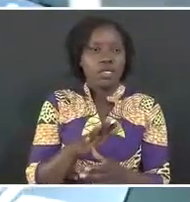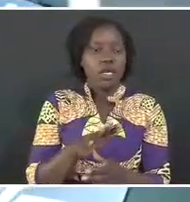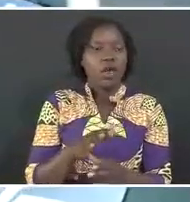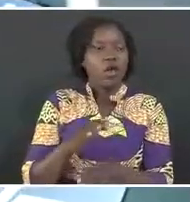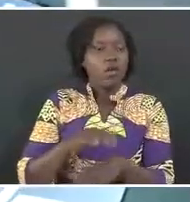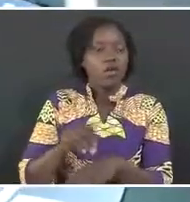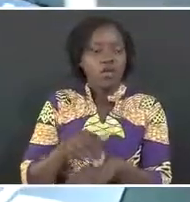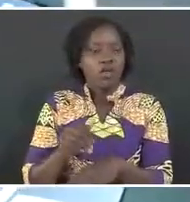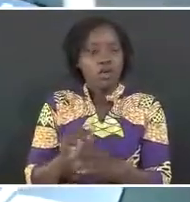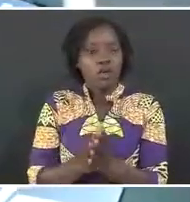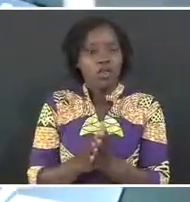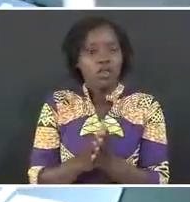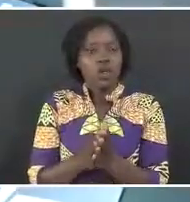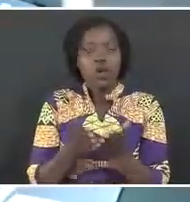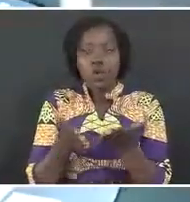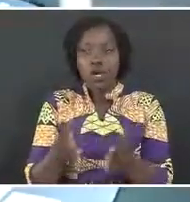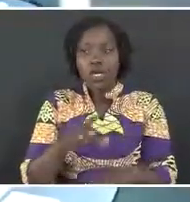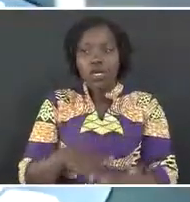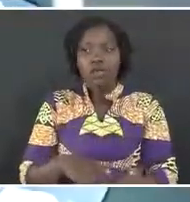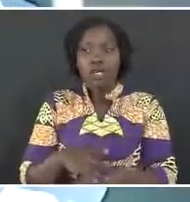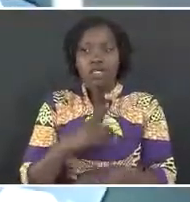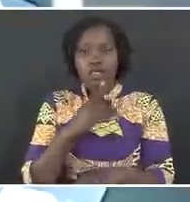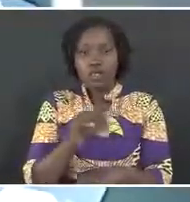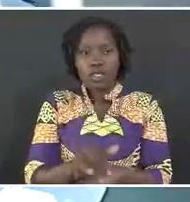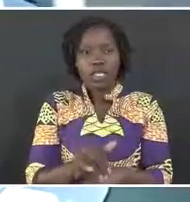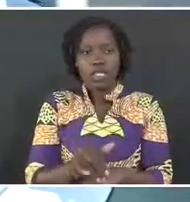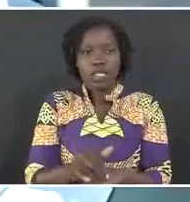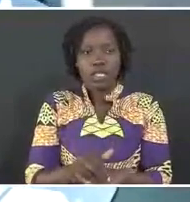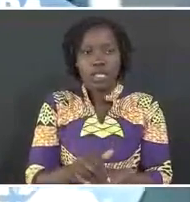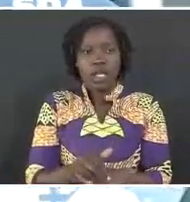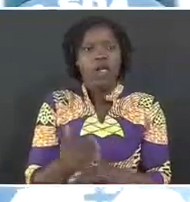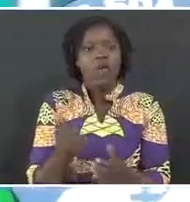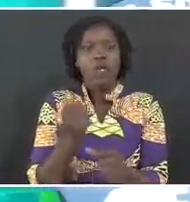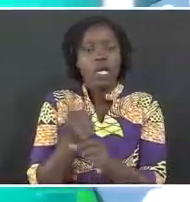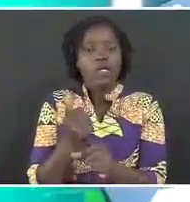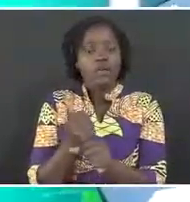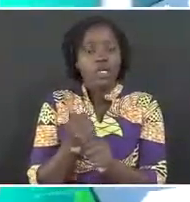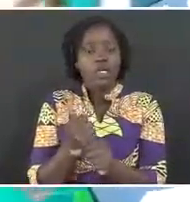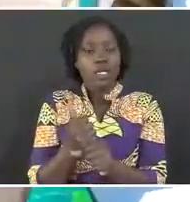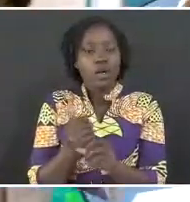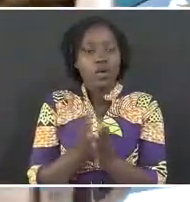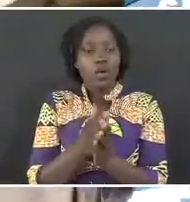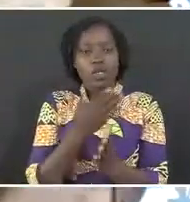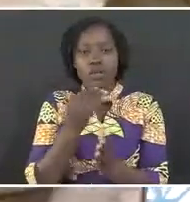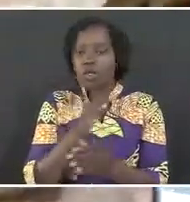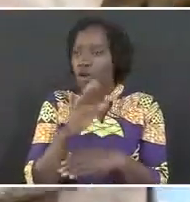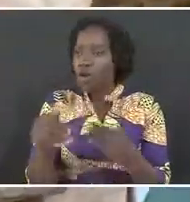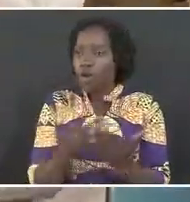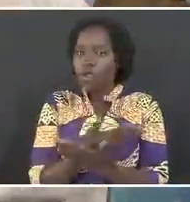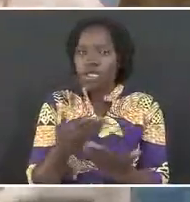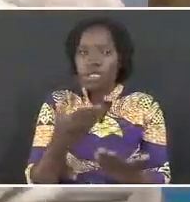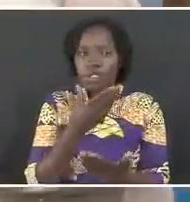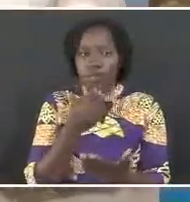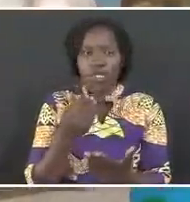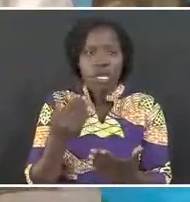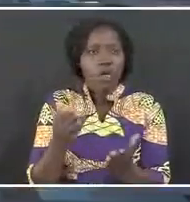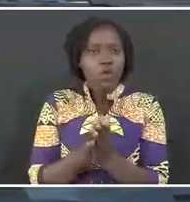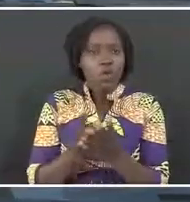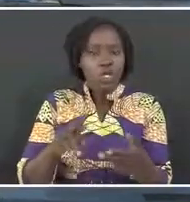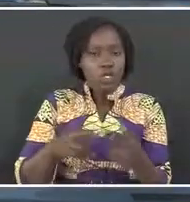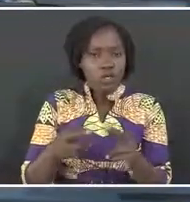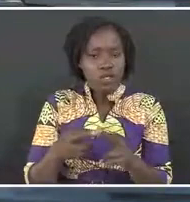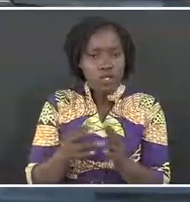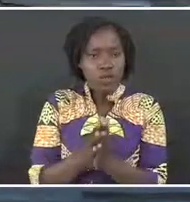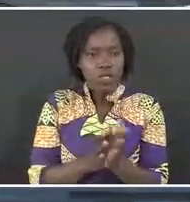called, who are here on earth, so that we plead with men, all please men, be reconciled